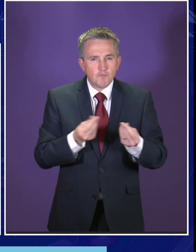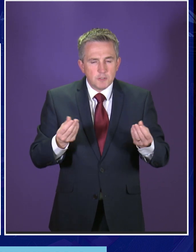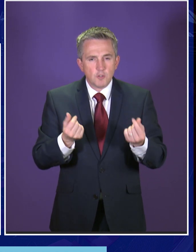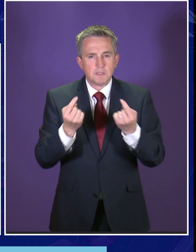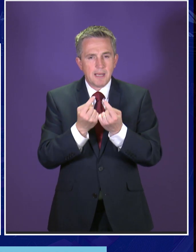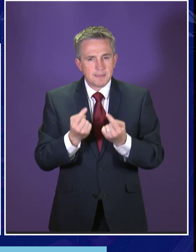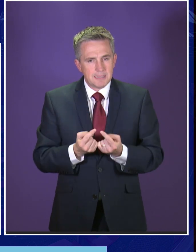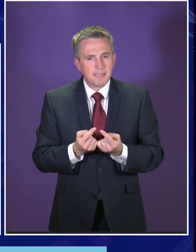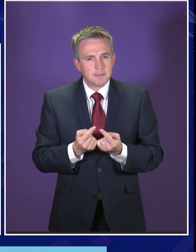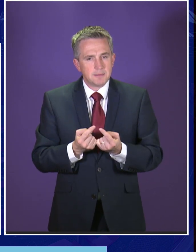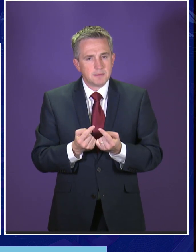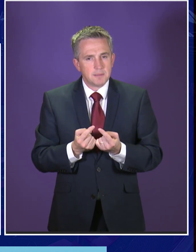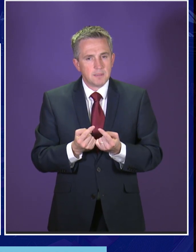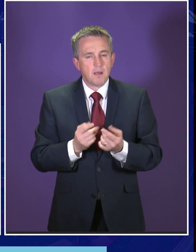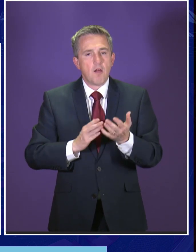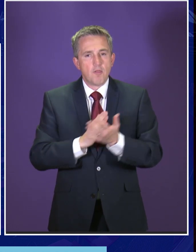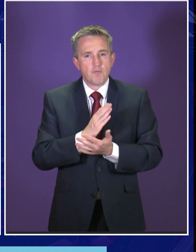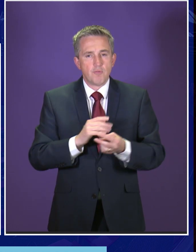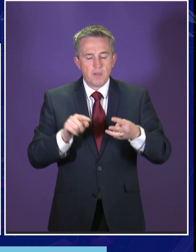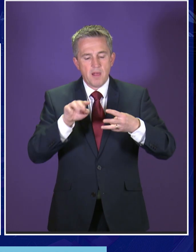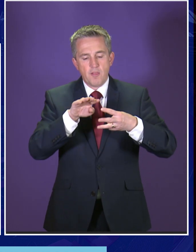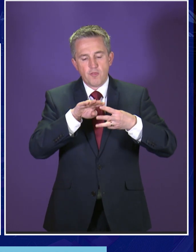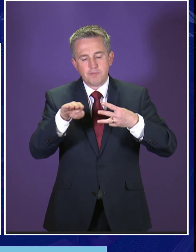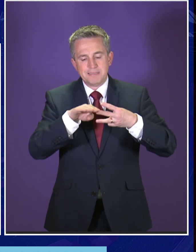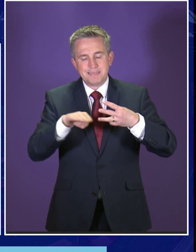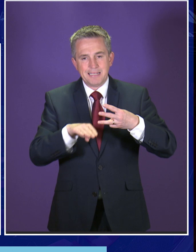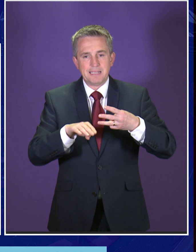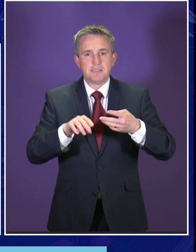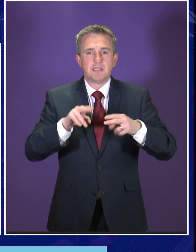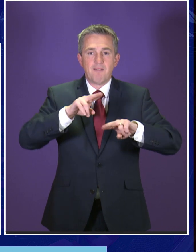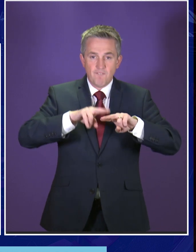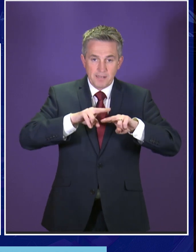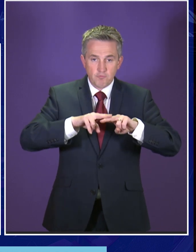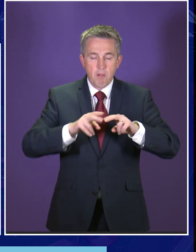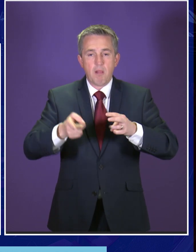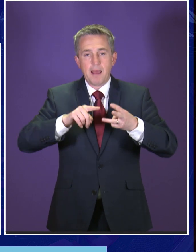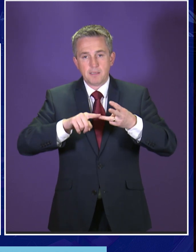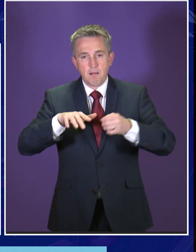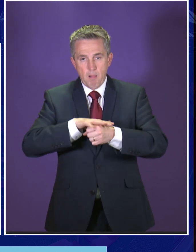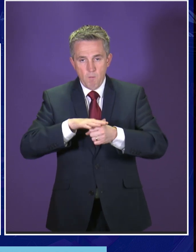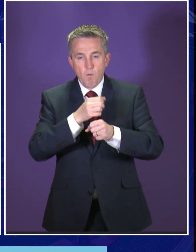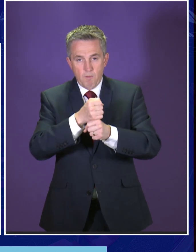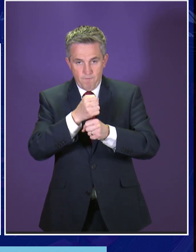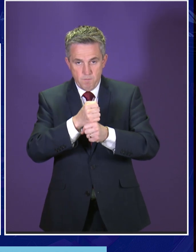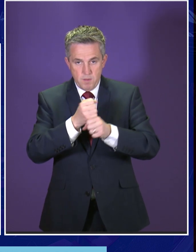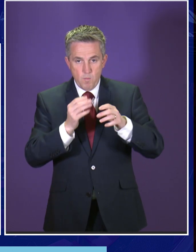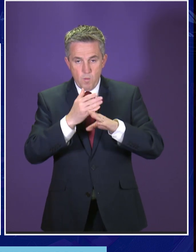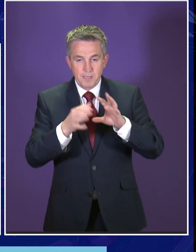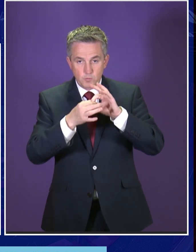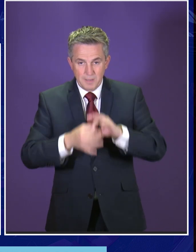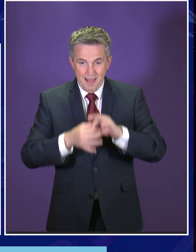is achieved through the 3 tiers of government, federal, state, and local government areas, as well as